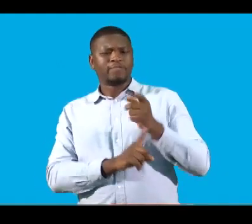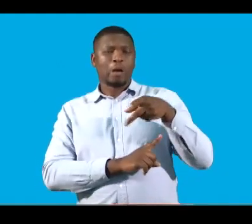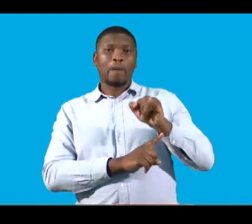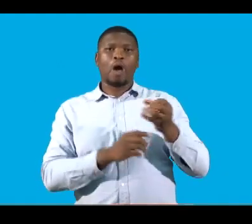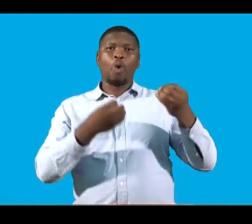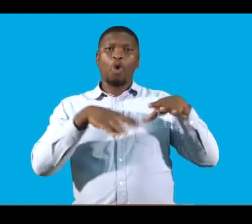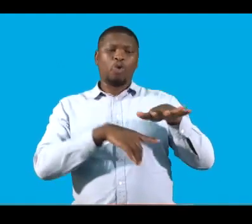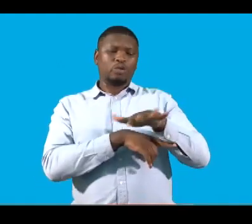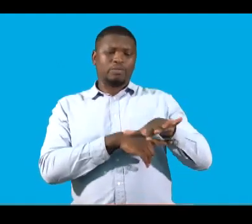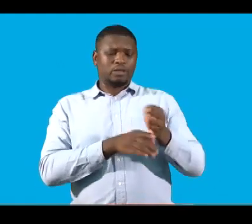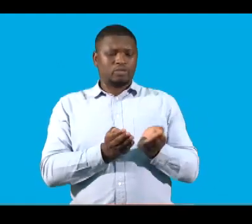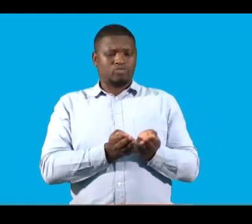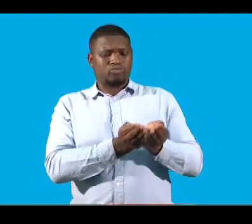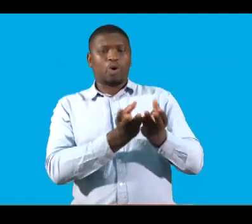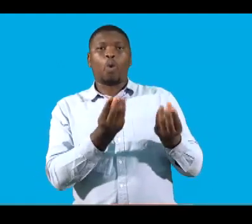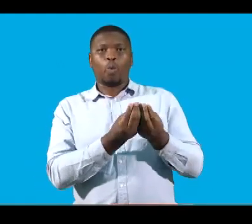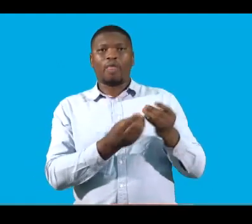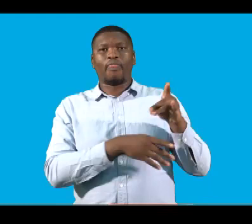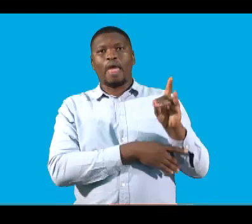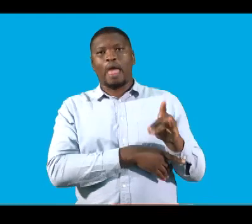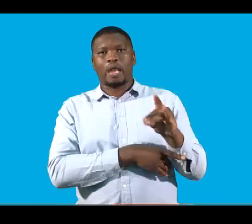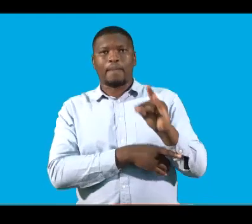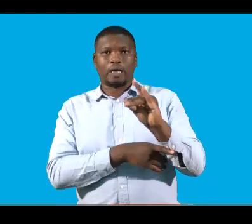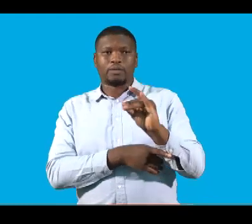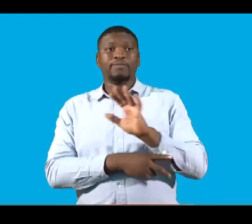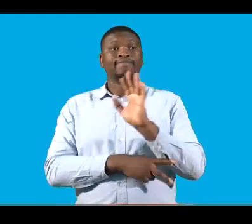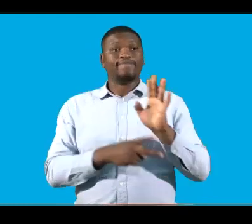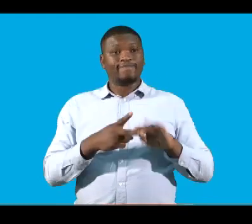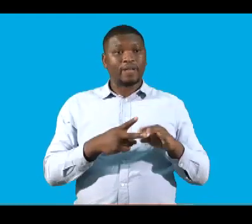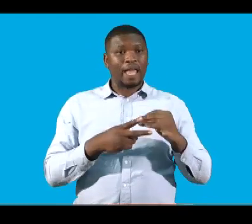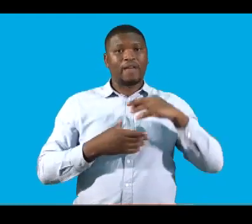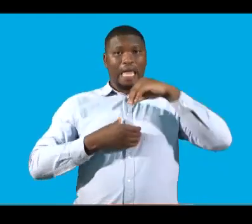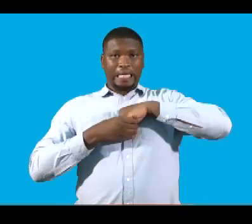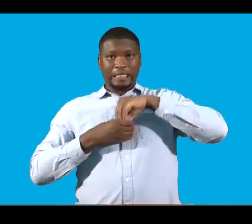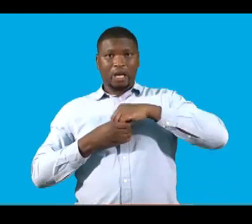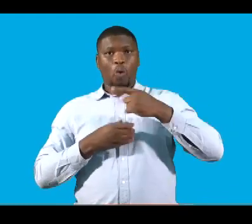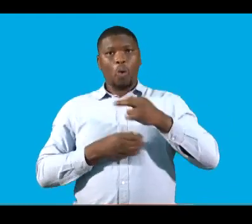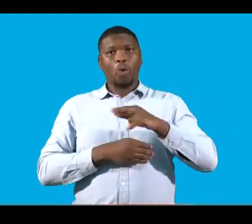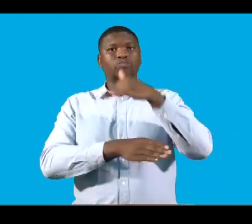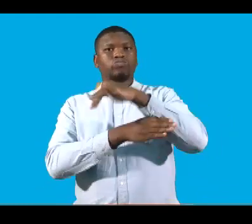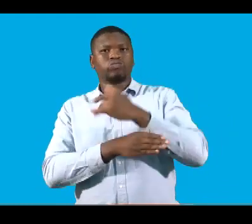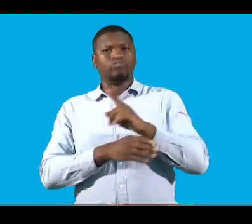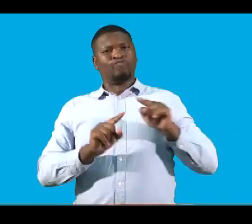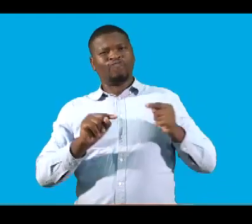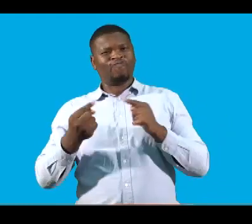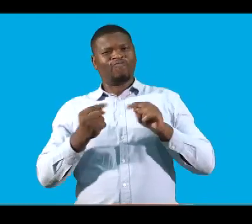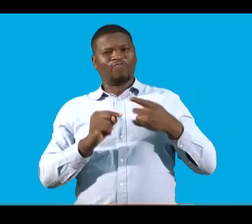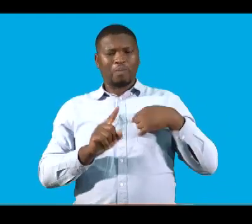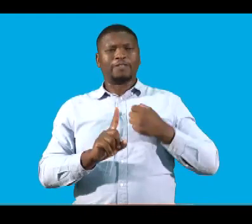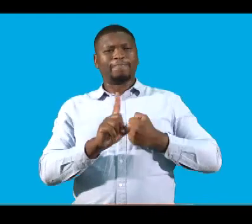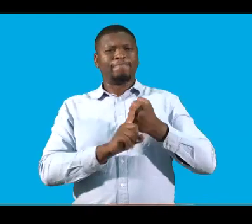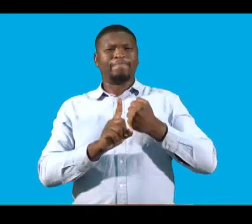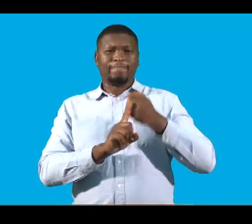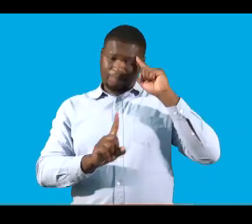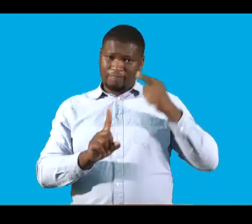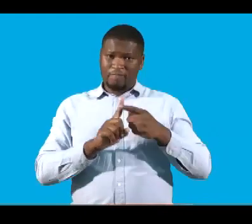struggle is Pi being lost at sea on a lifeboat with animals, and the internal and external strife, so the difficulties he has to